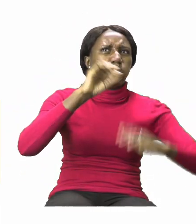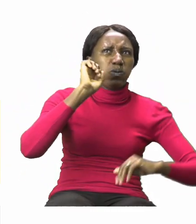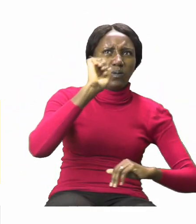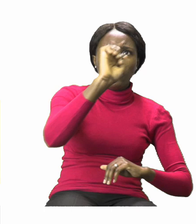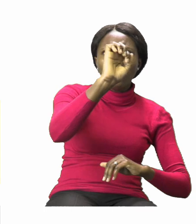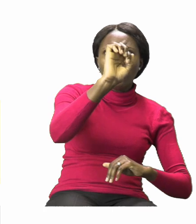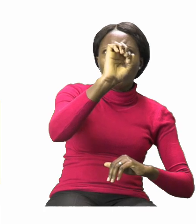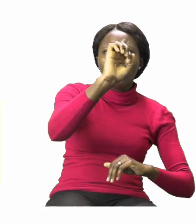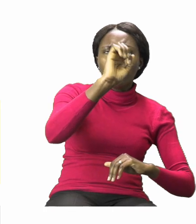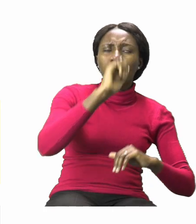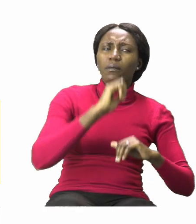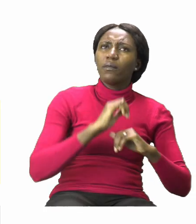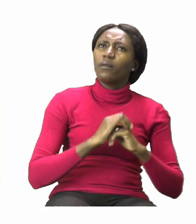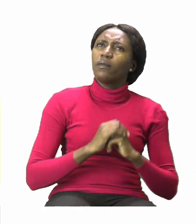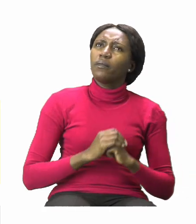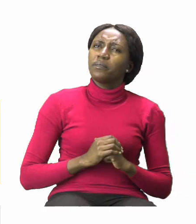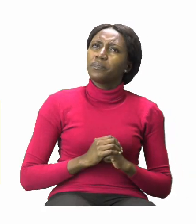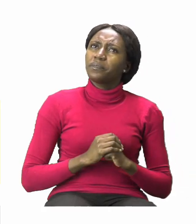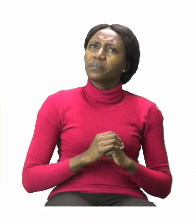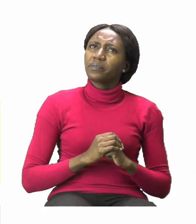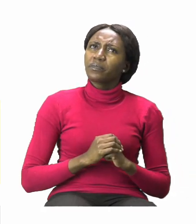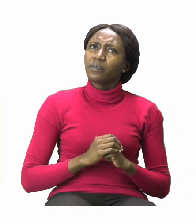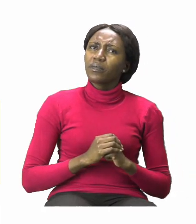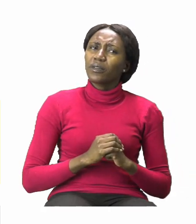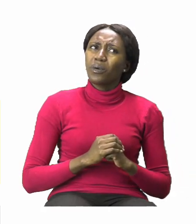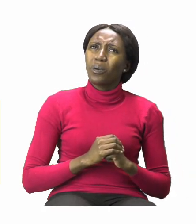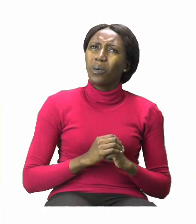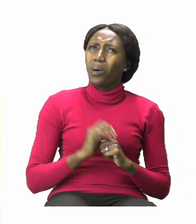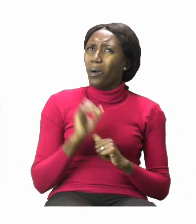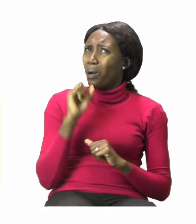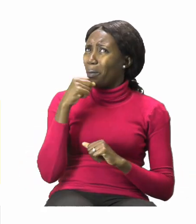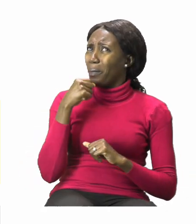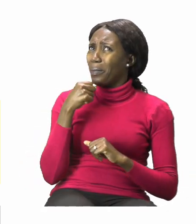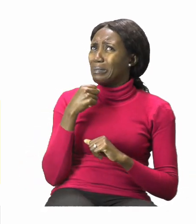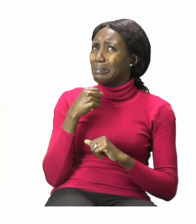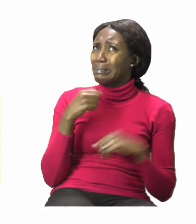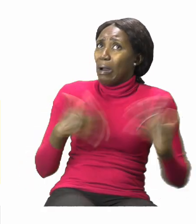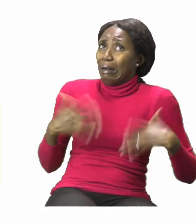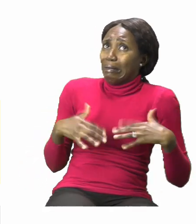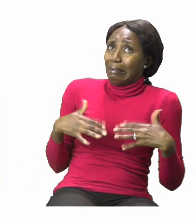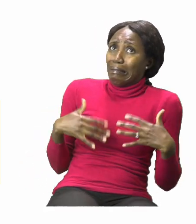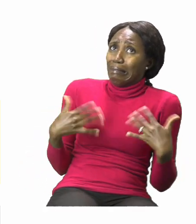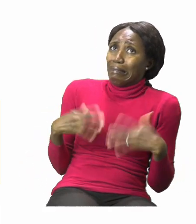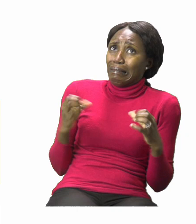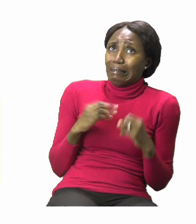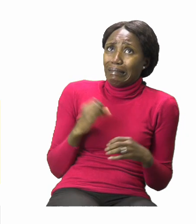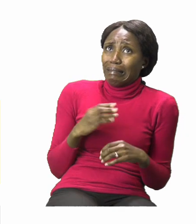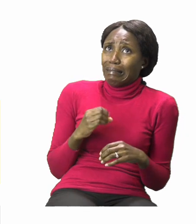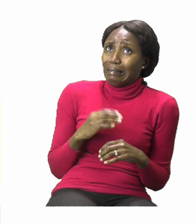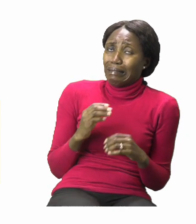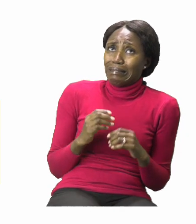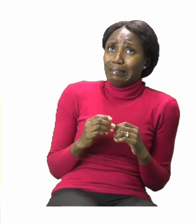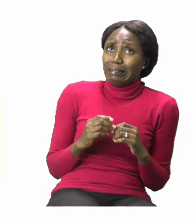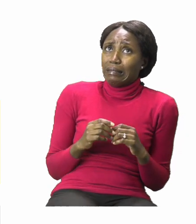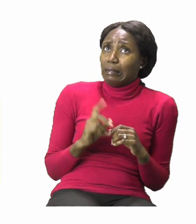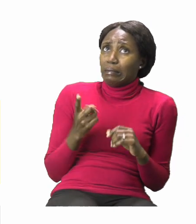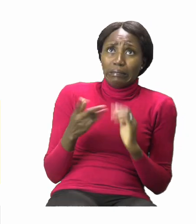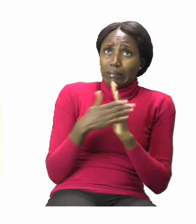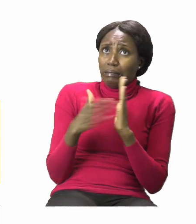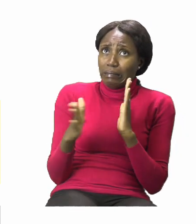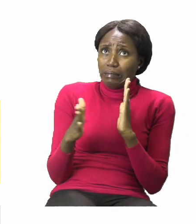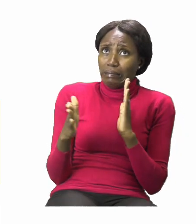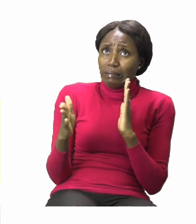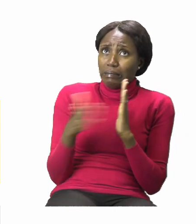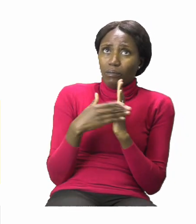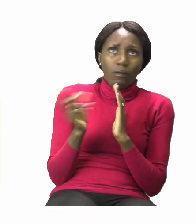down." The poor little pigs were frightened, but they did not open the